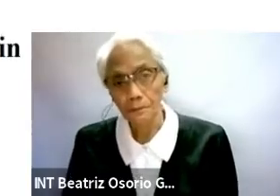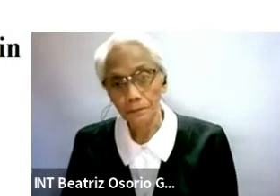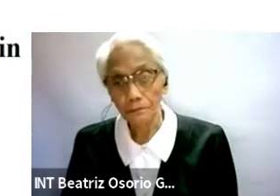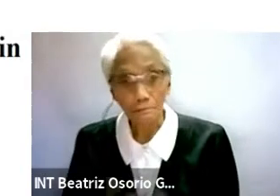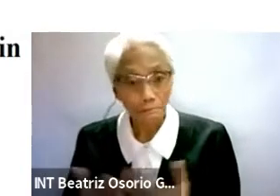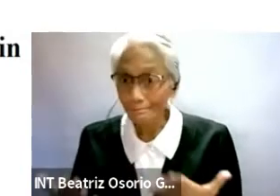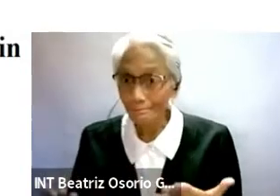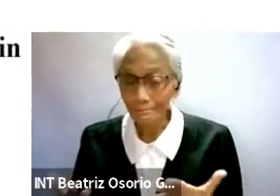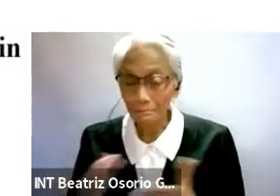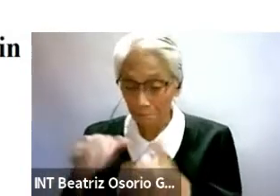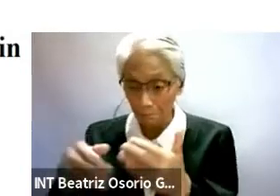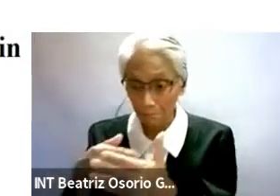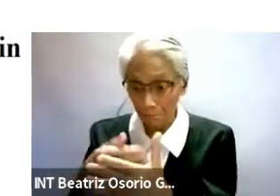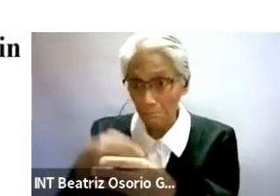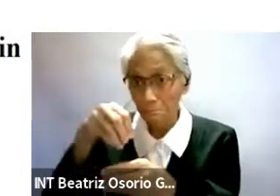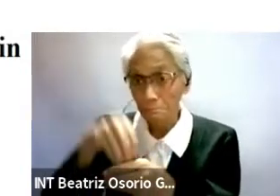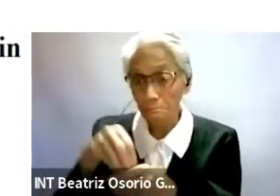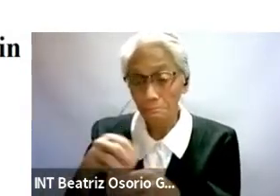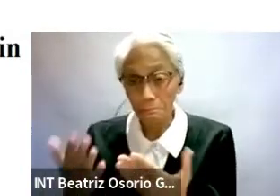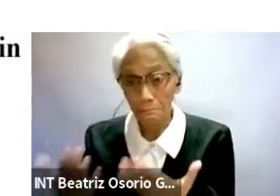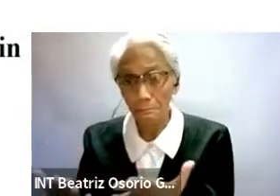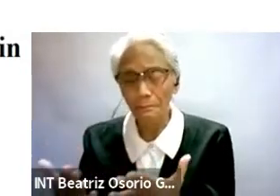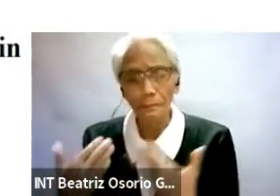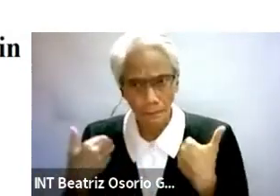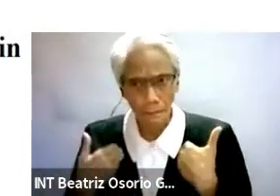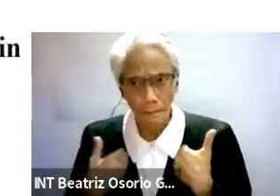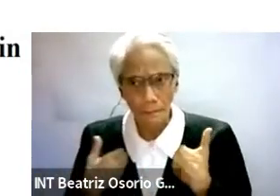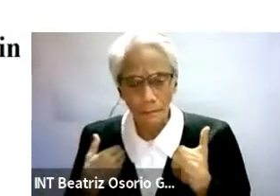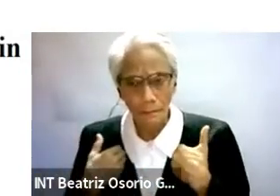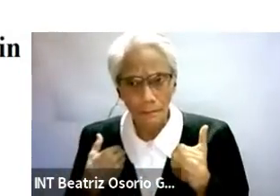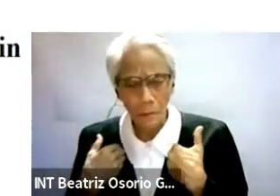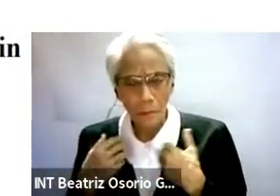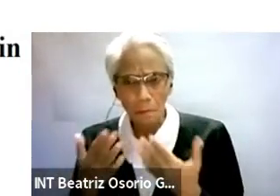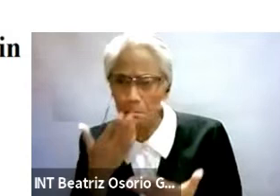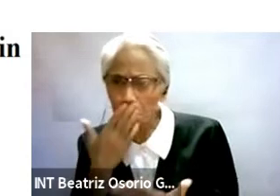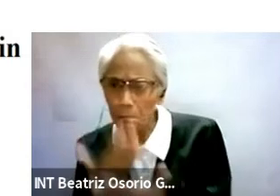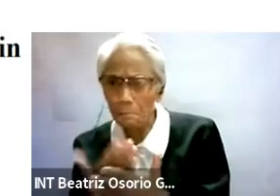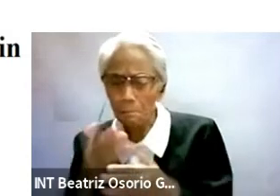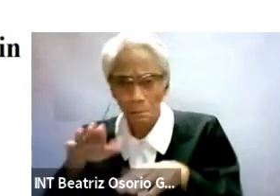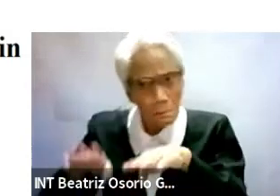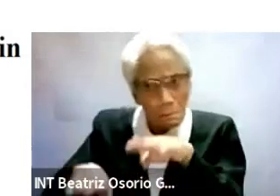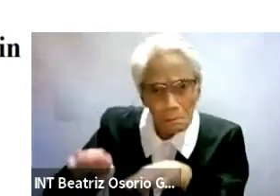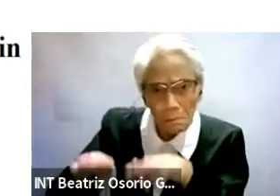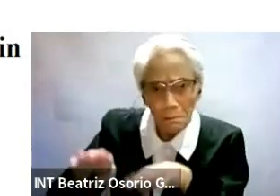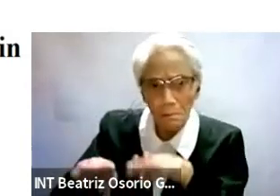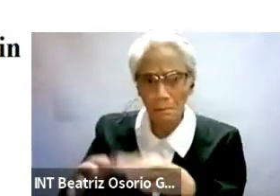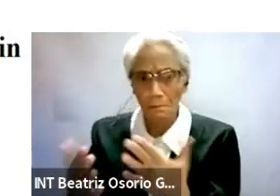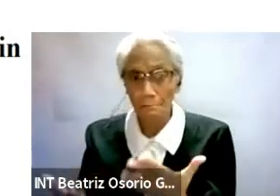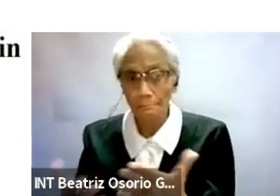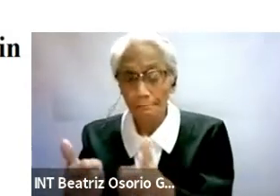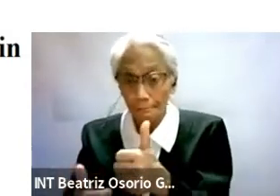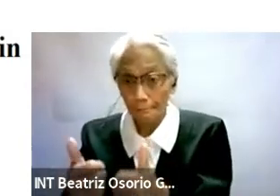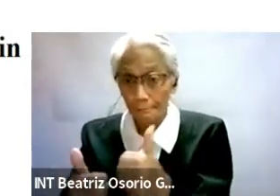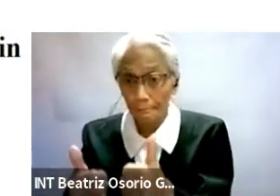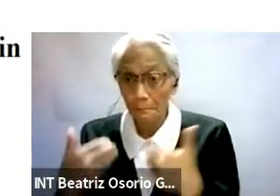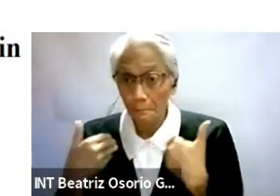is all in there, and I think that we succeeded in striking a good balance between staring lucidly at the perils